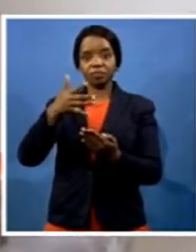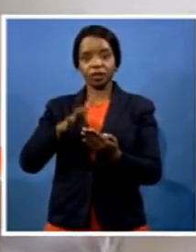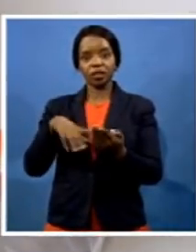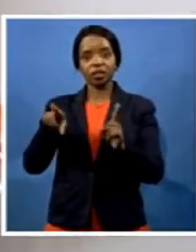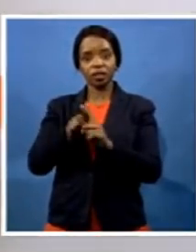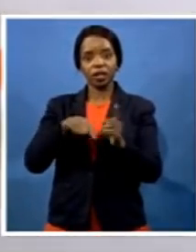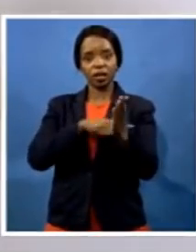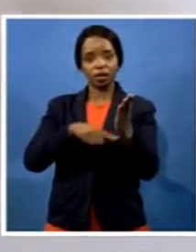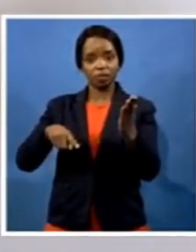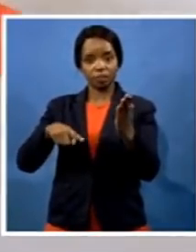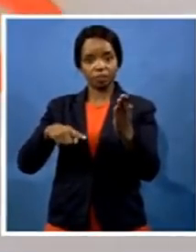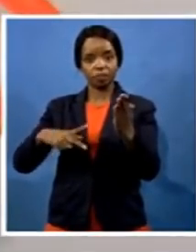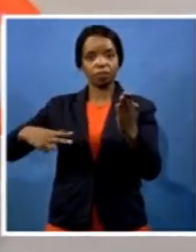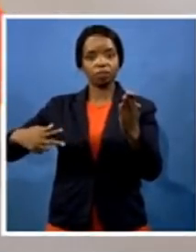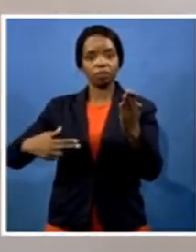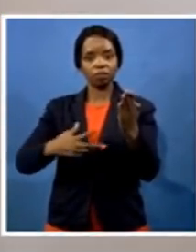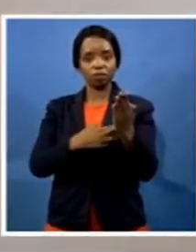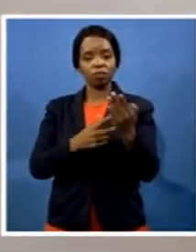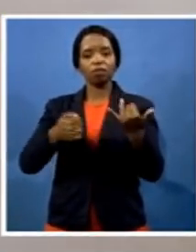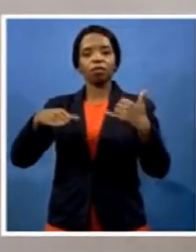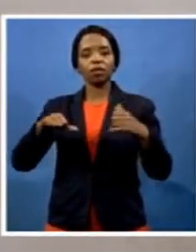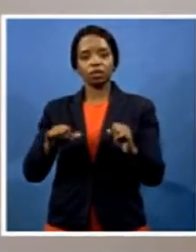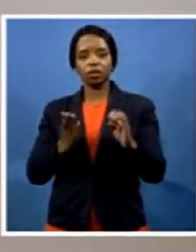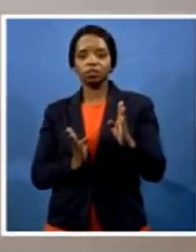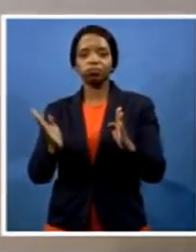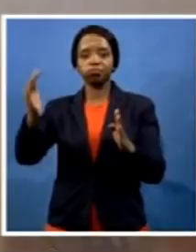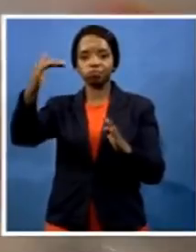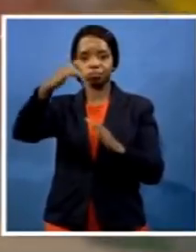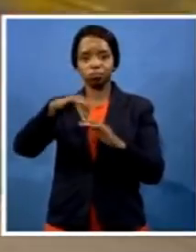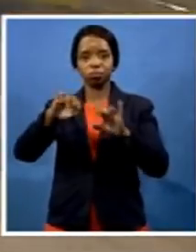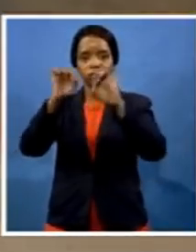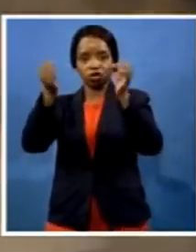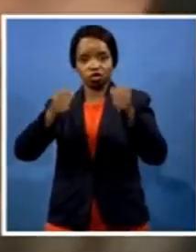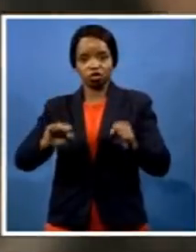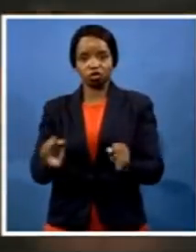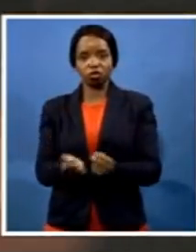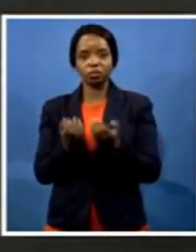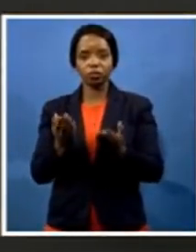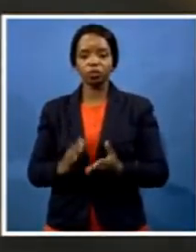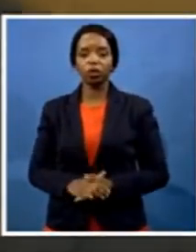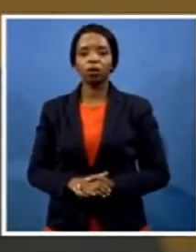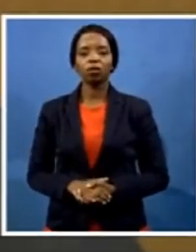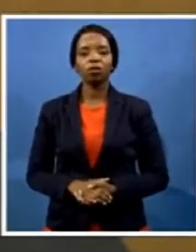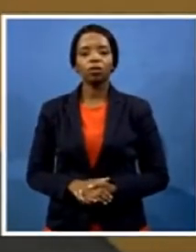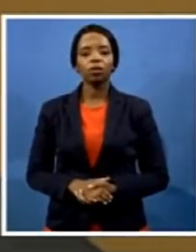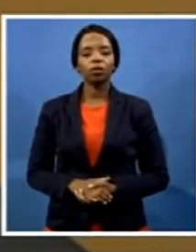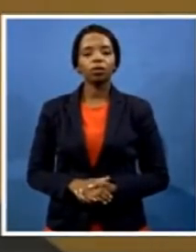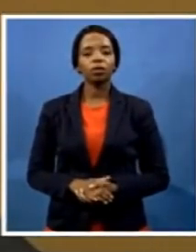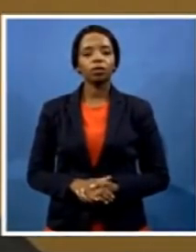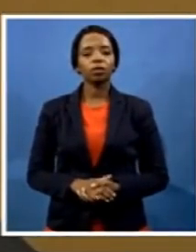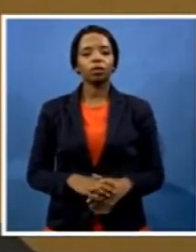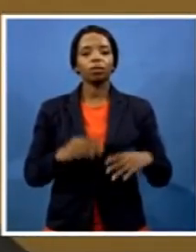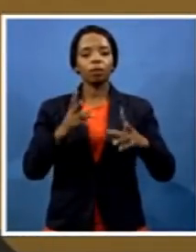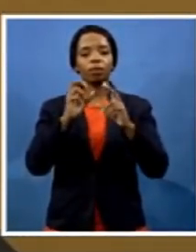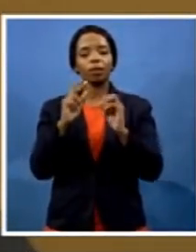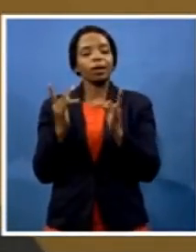becomes like this shape. All right. Now let's talk about how effective these masks